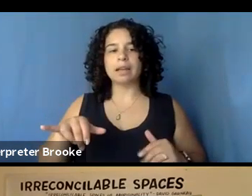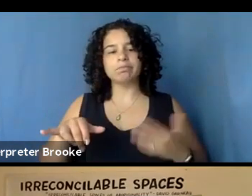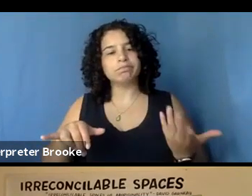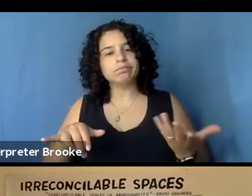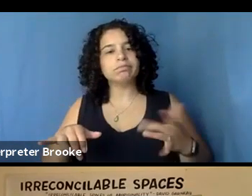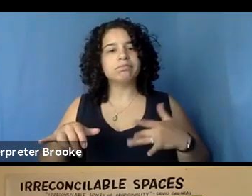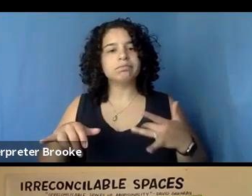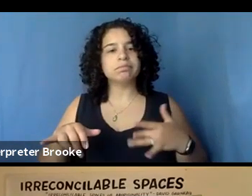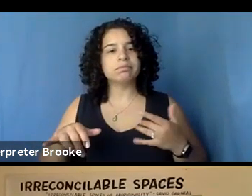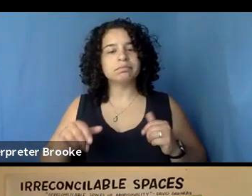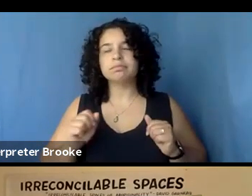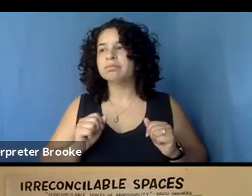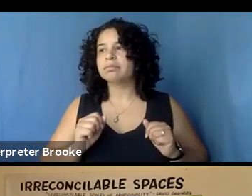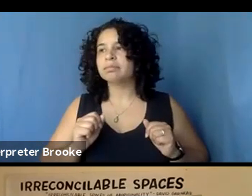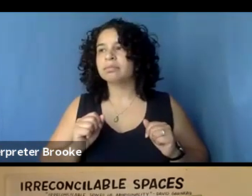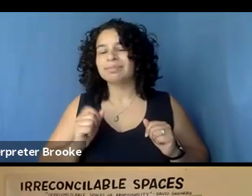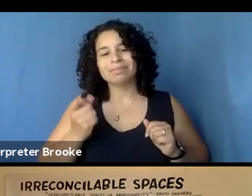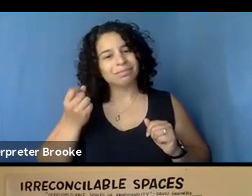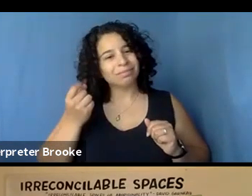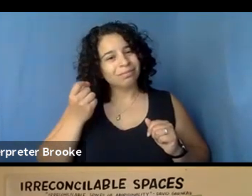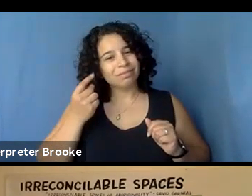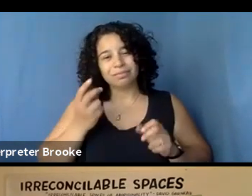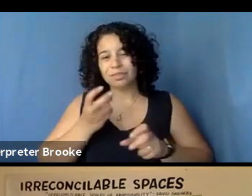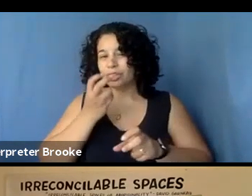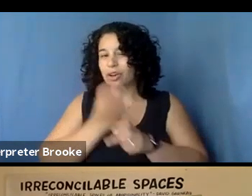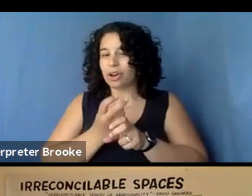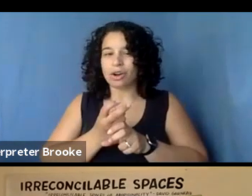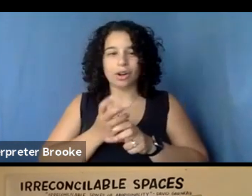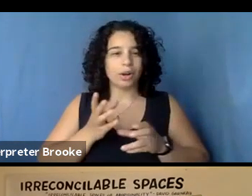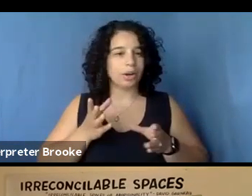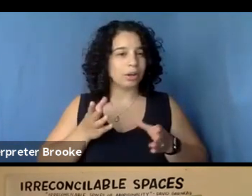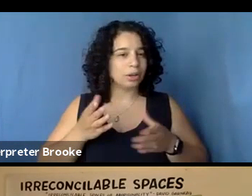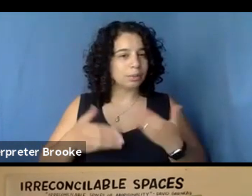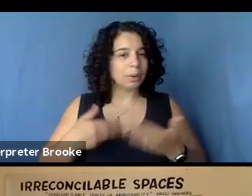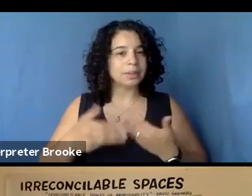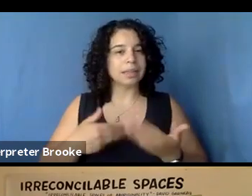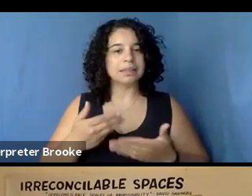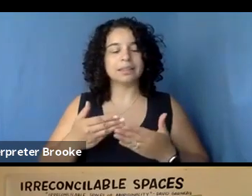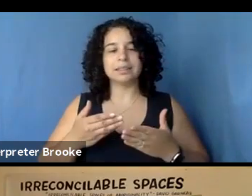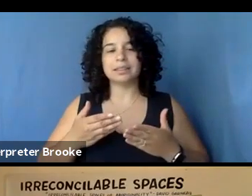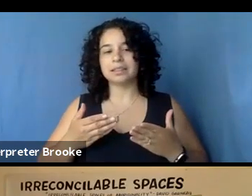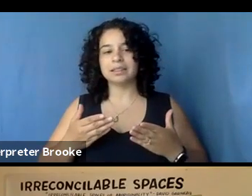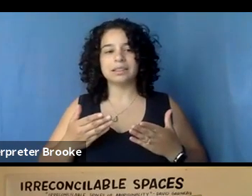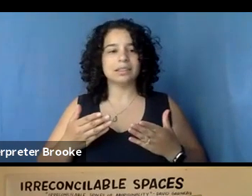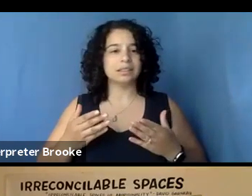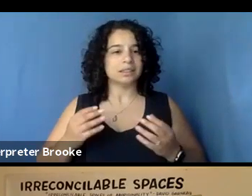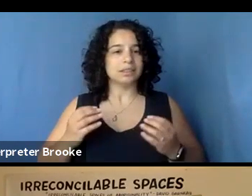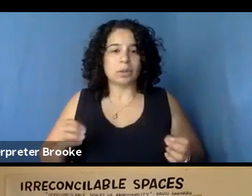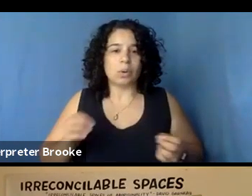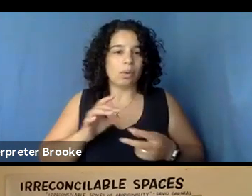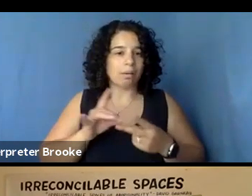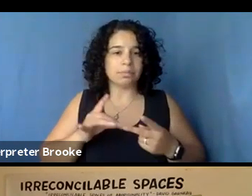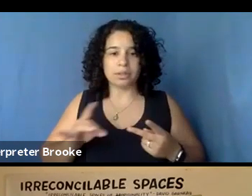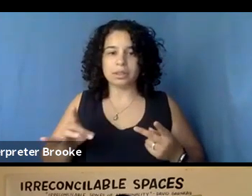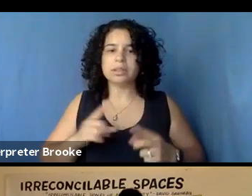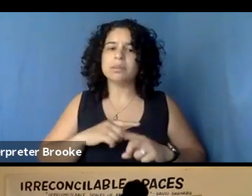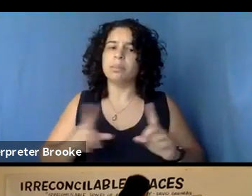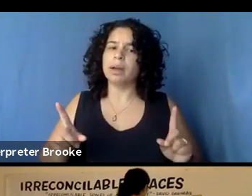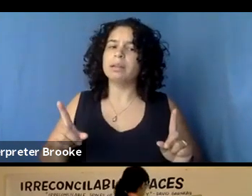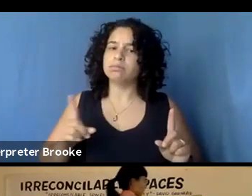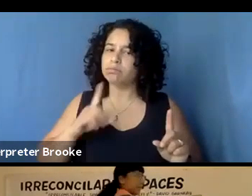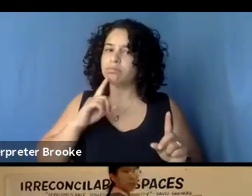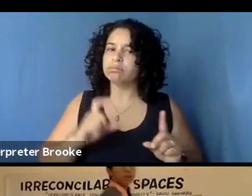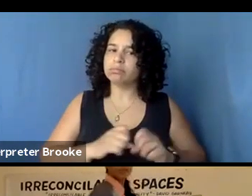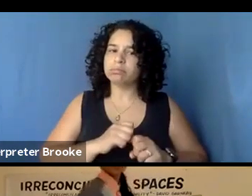is a, it's a hard way. There's no two ways about it, but it's a gentler way and perhaps